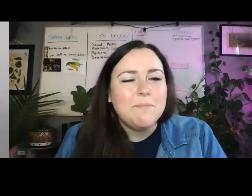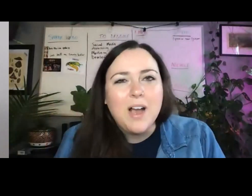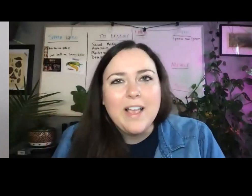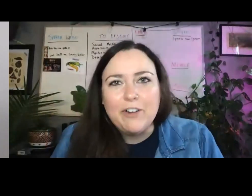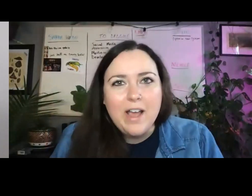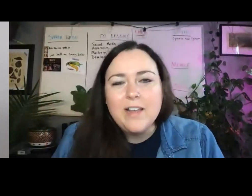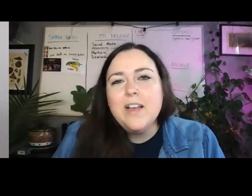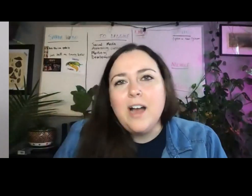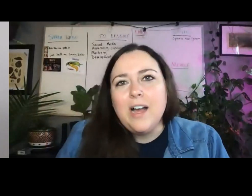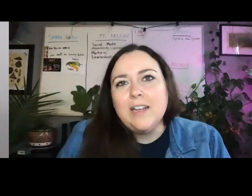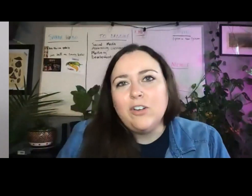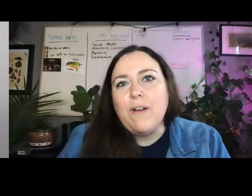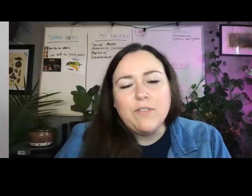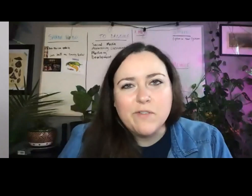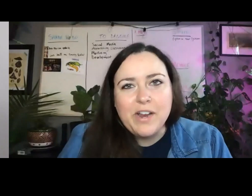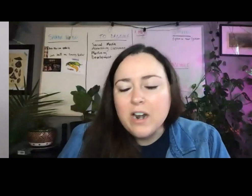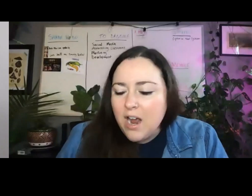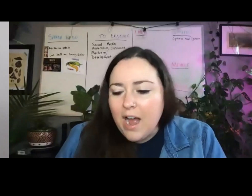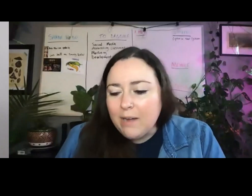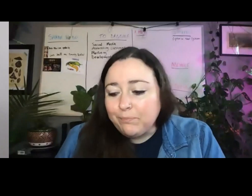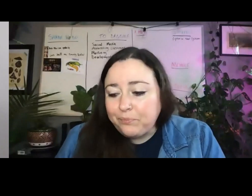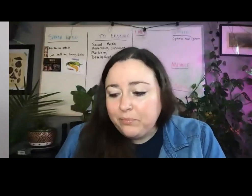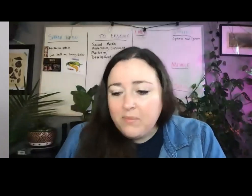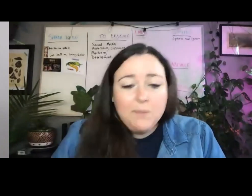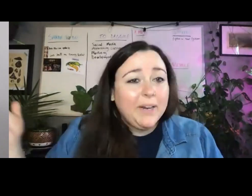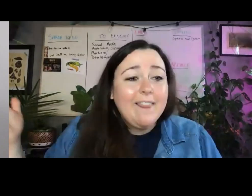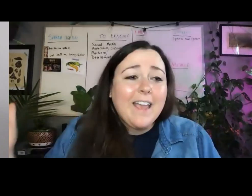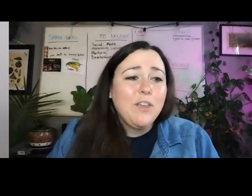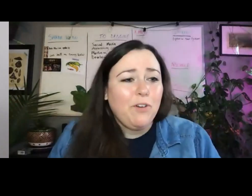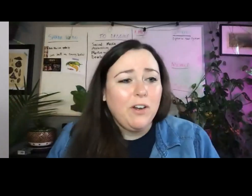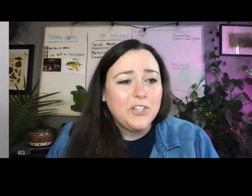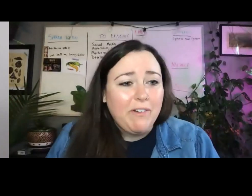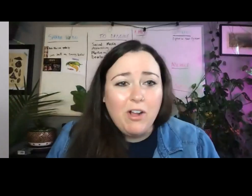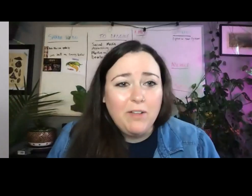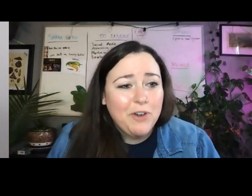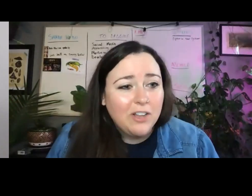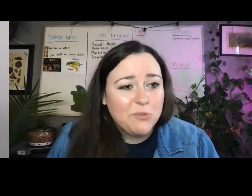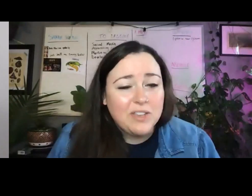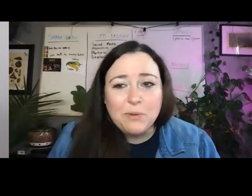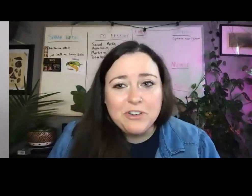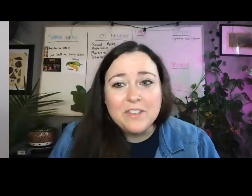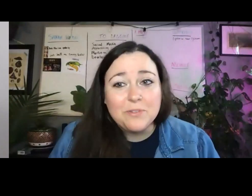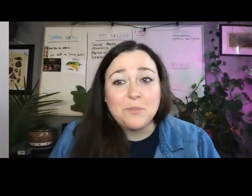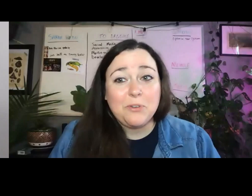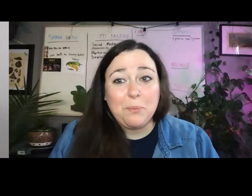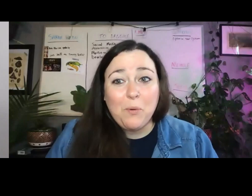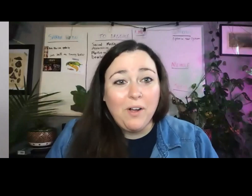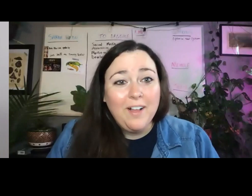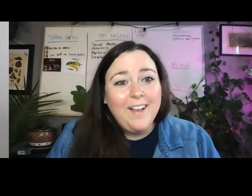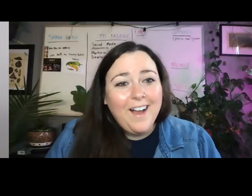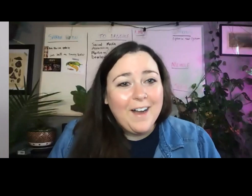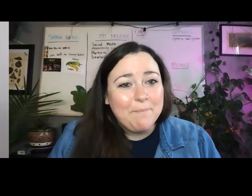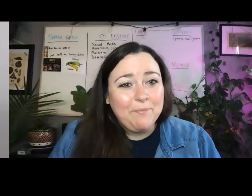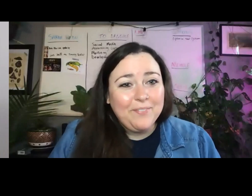having some internet kerfuffles over there. But again, thank you for sharing all of your knowledge with us, Brijonnay. This was super, super